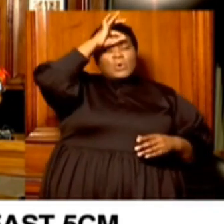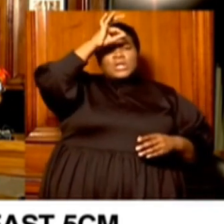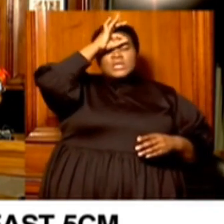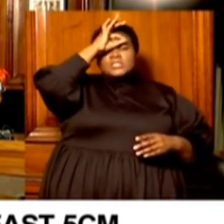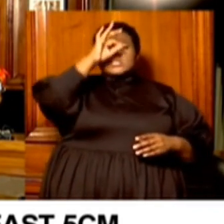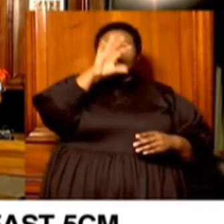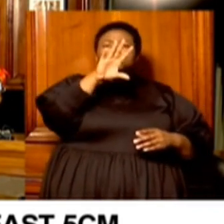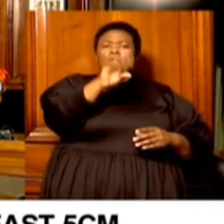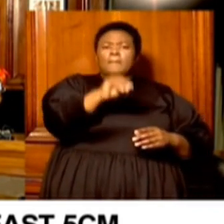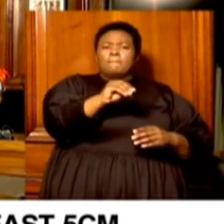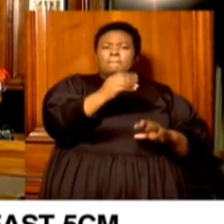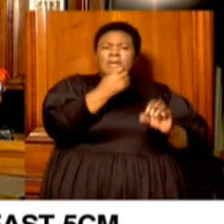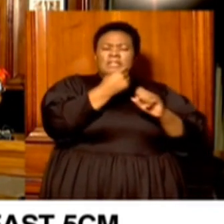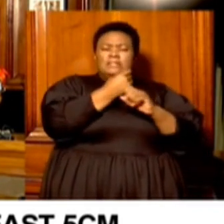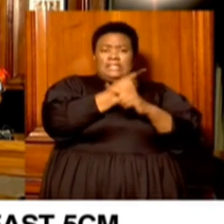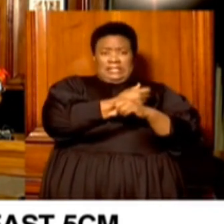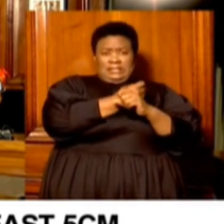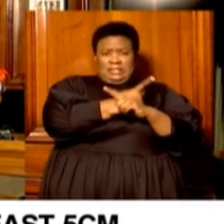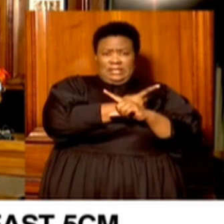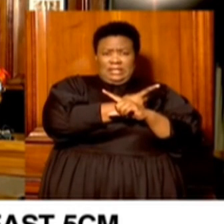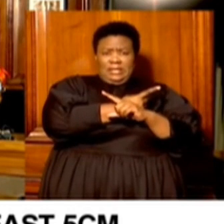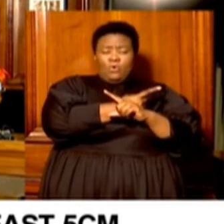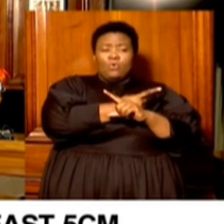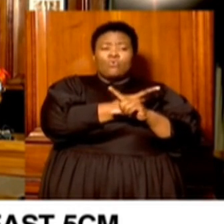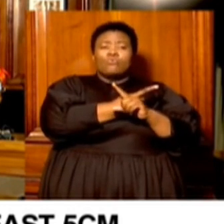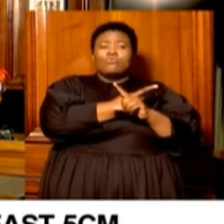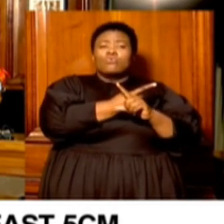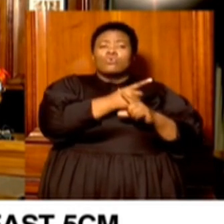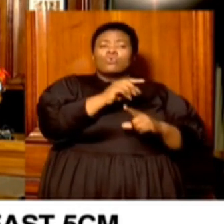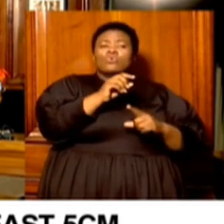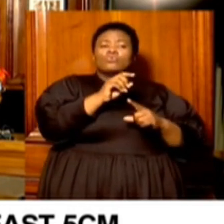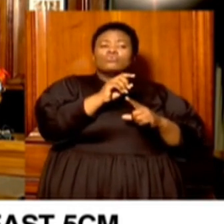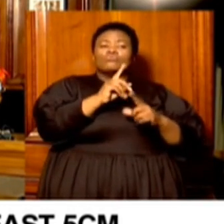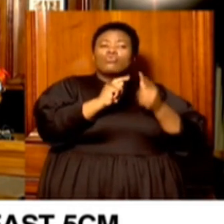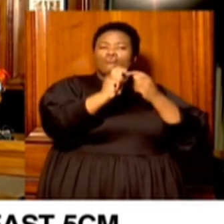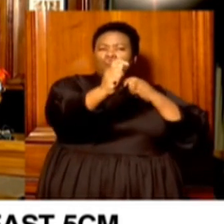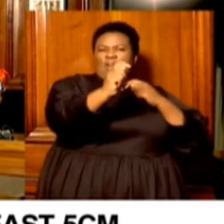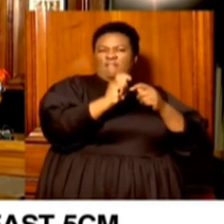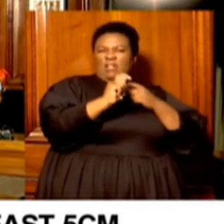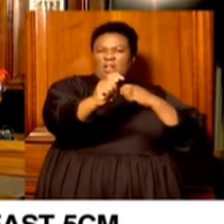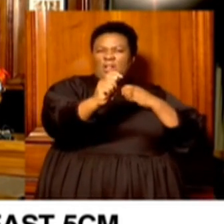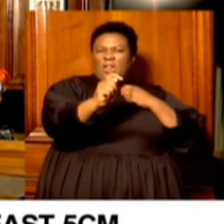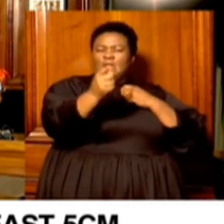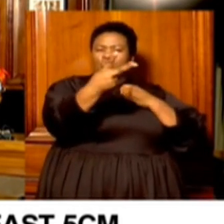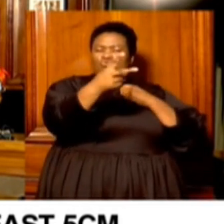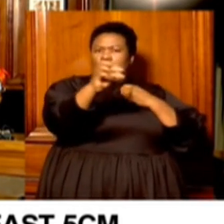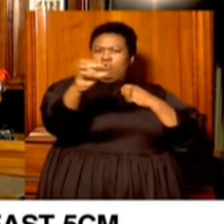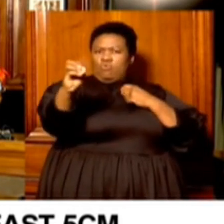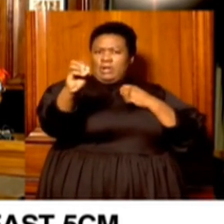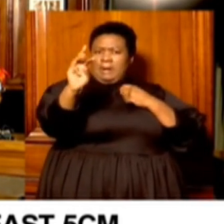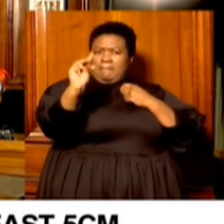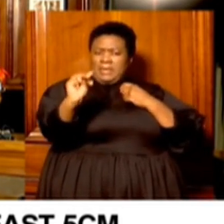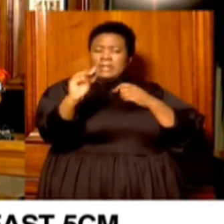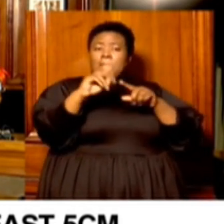stop a long-distance vehicle where not every commuter is in possession of a permit to cross